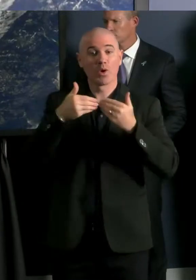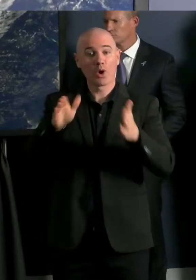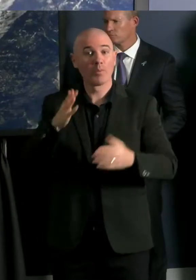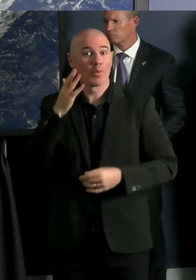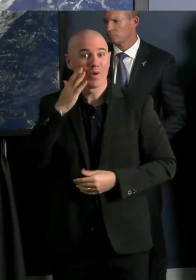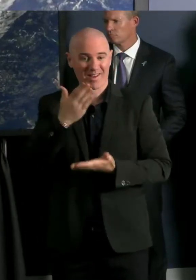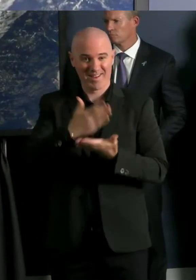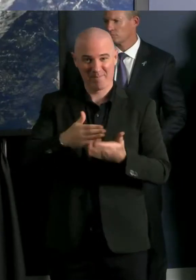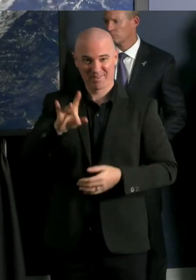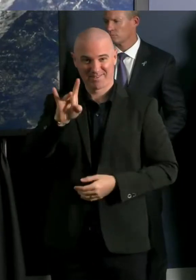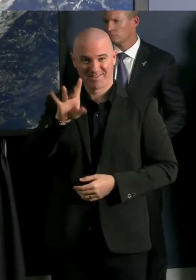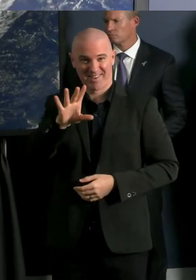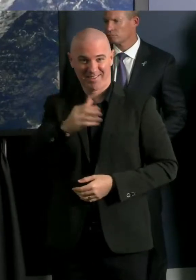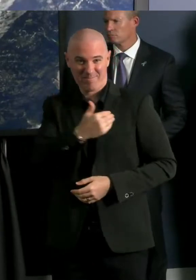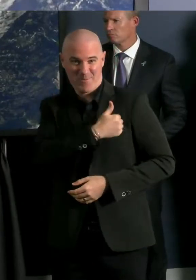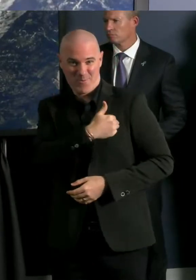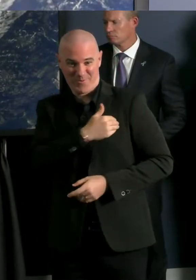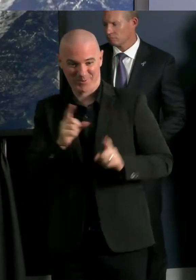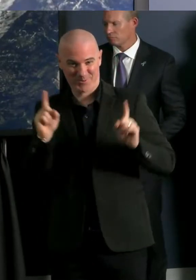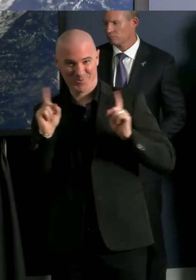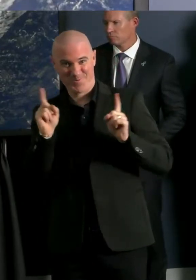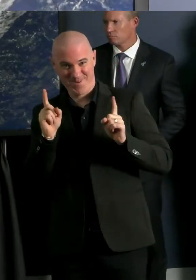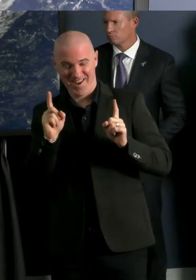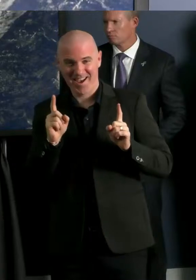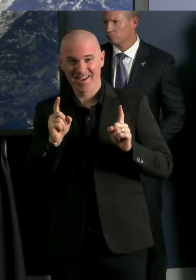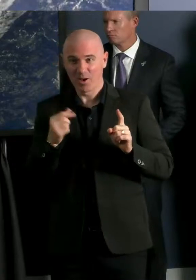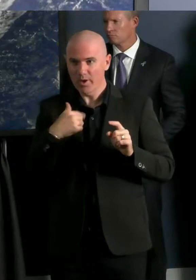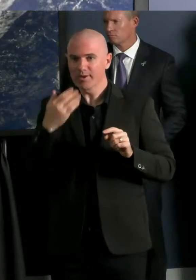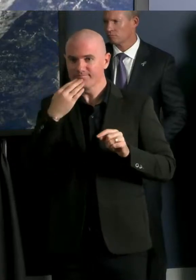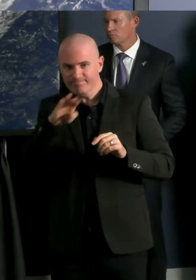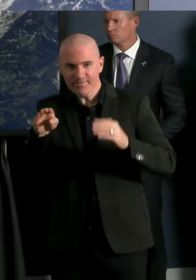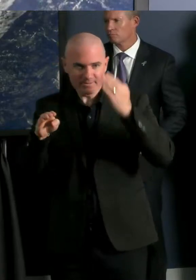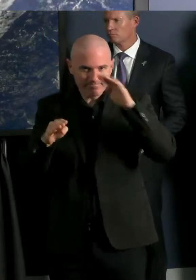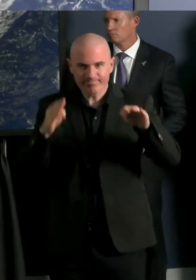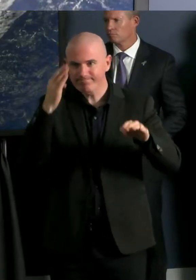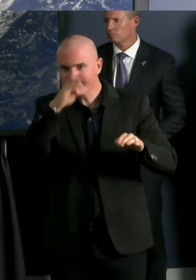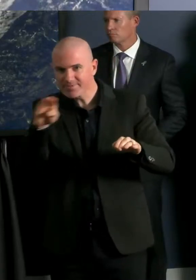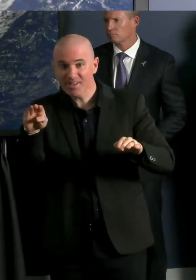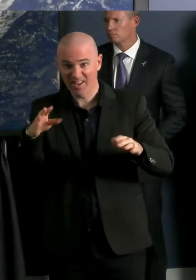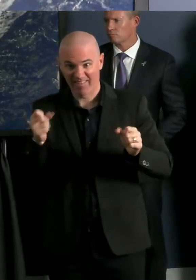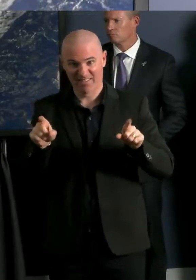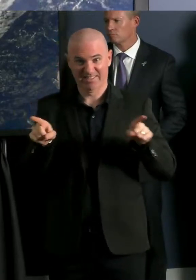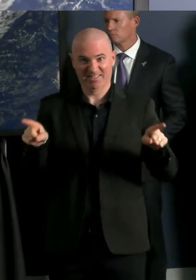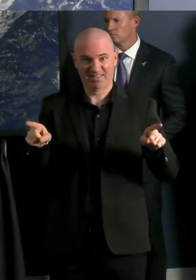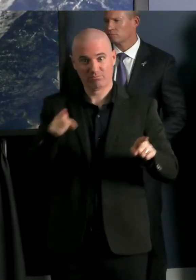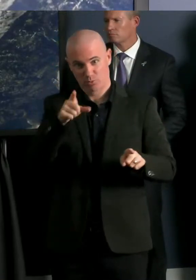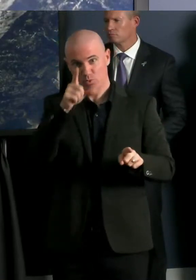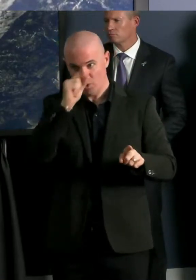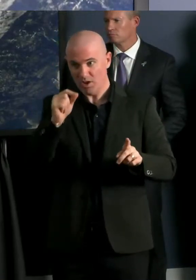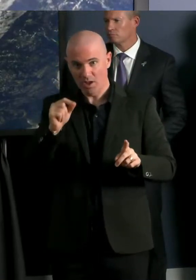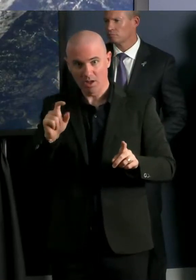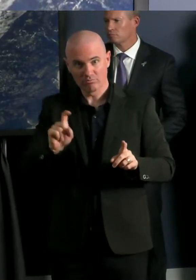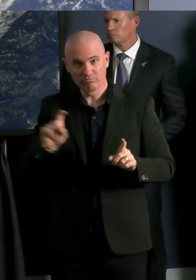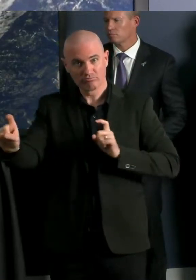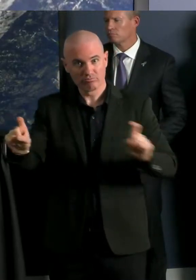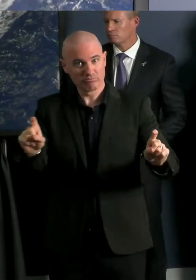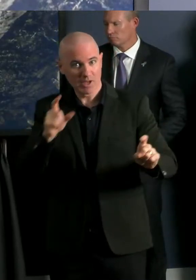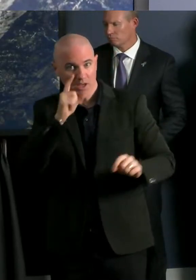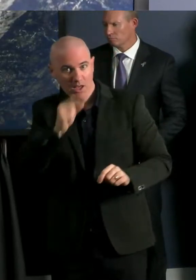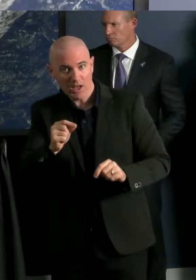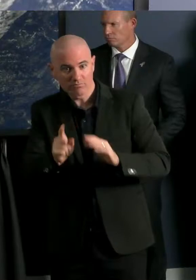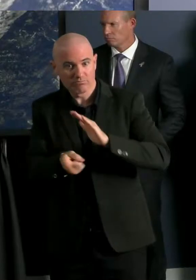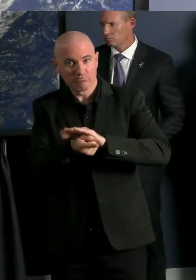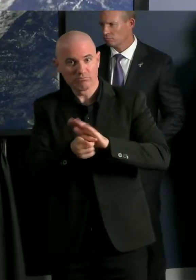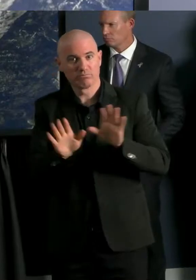we've been doing local messaging with the residents, and this is part of your emergency care plan. If you've got a plan in place and